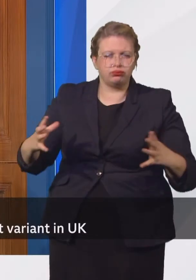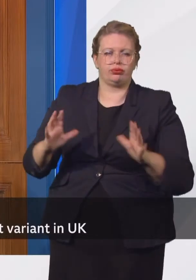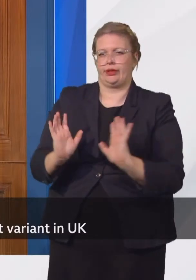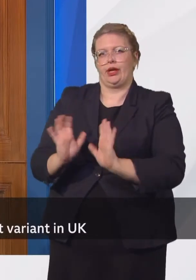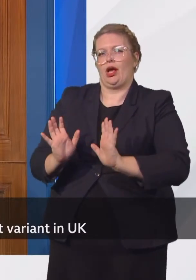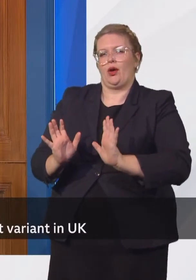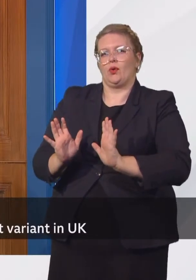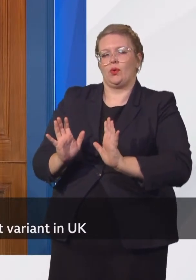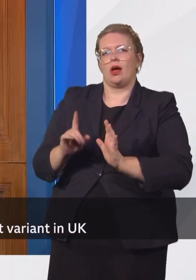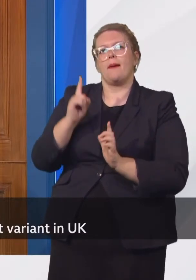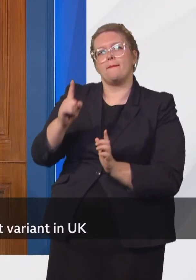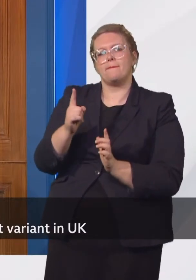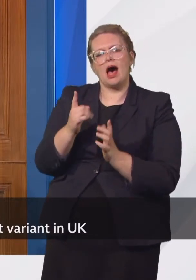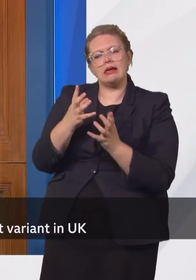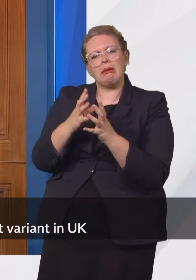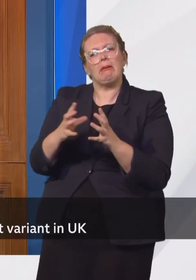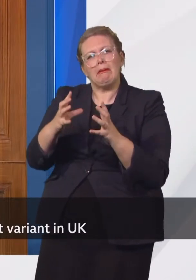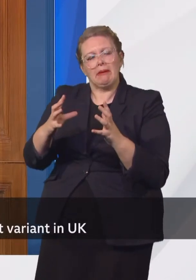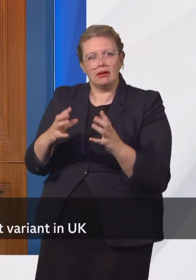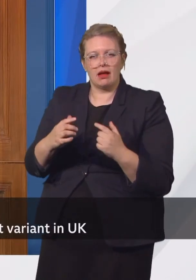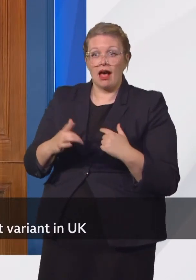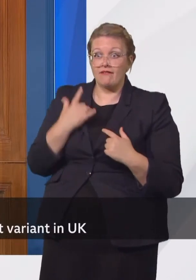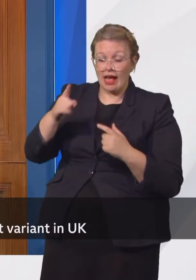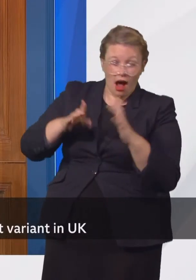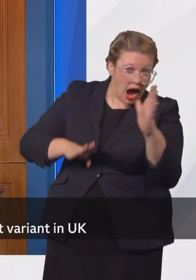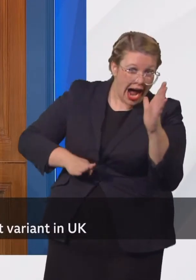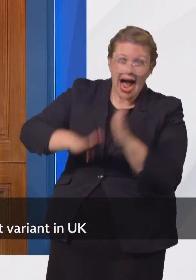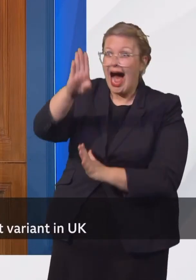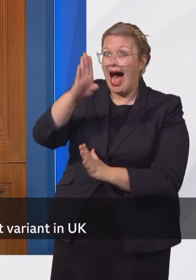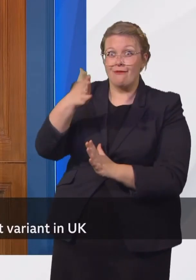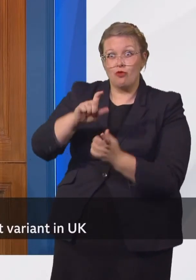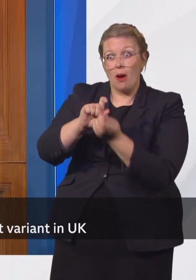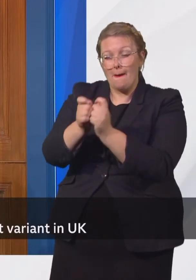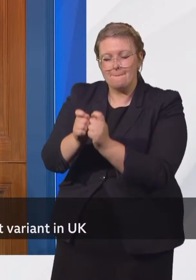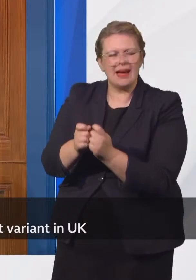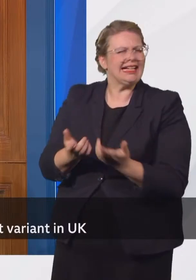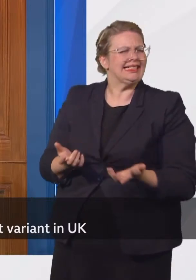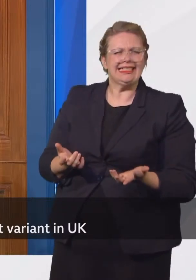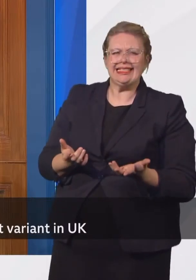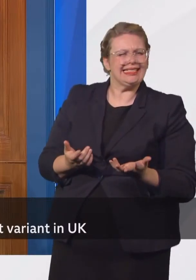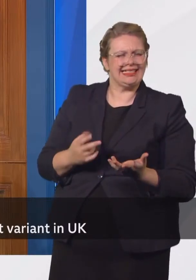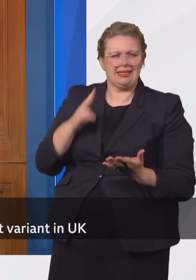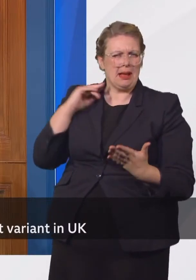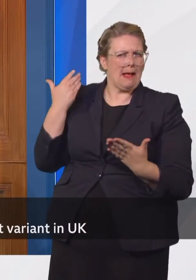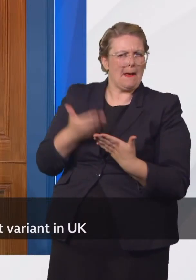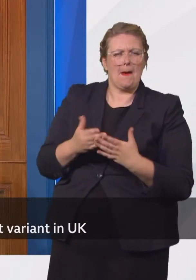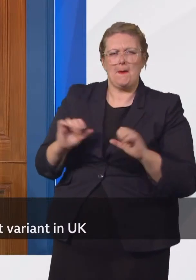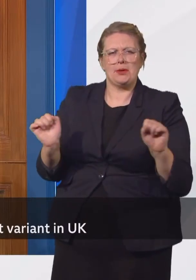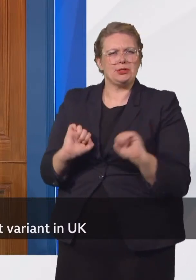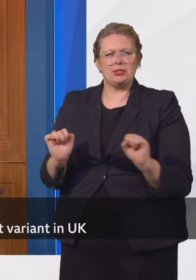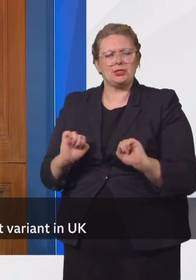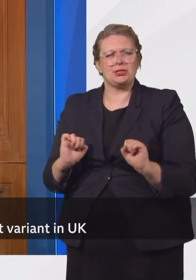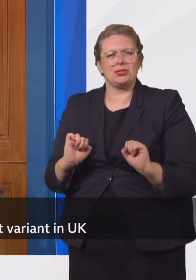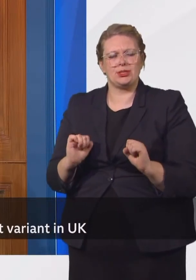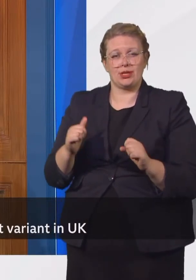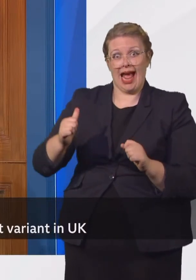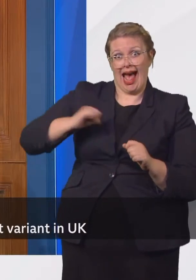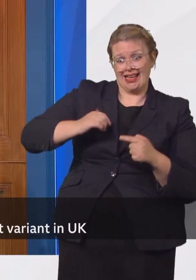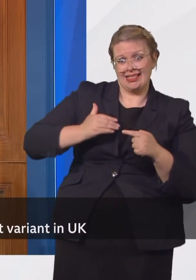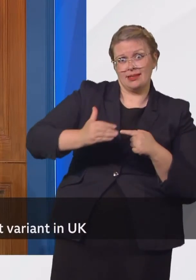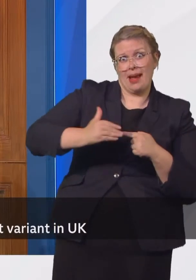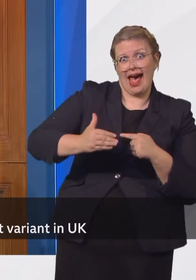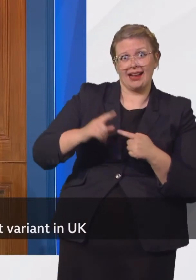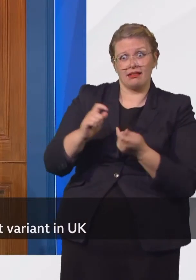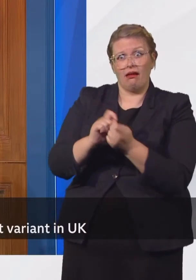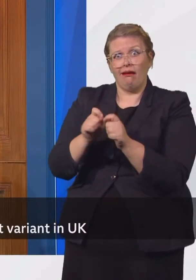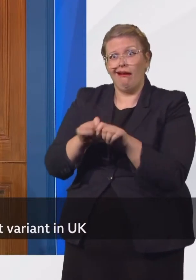same token, I don't see them rushing away now or in the next few weeks in terms of giving us a